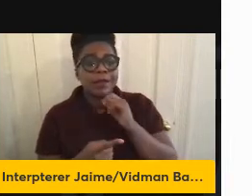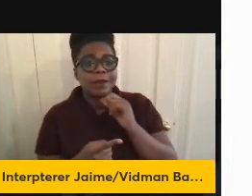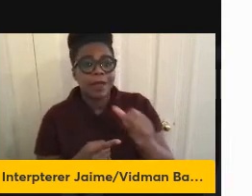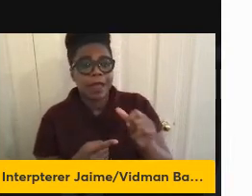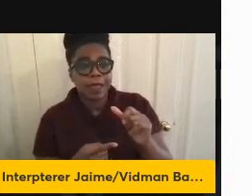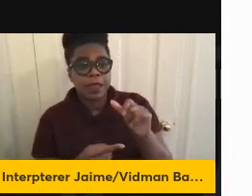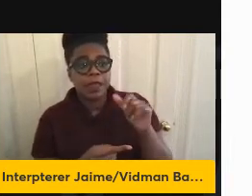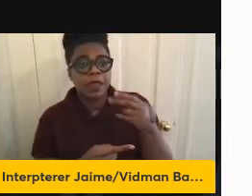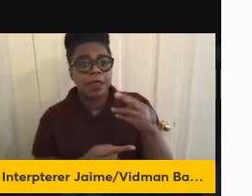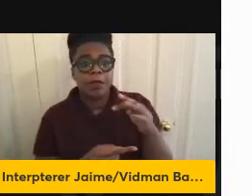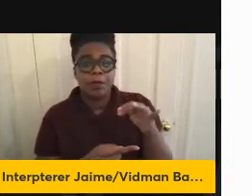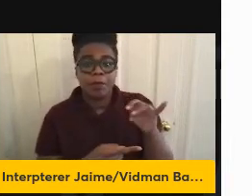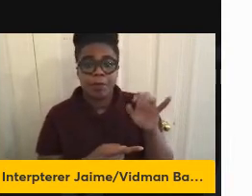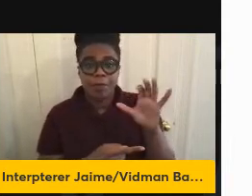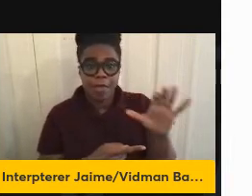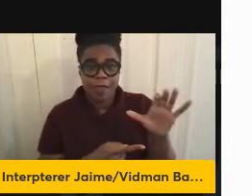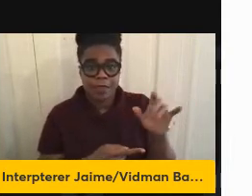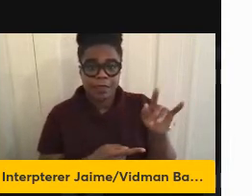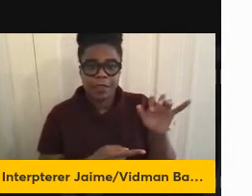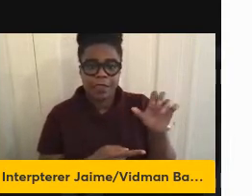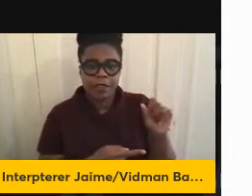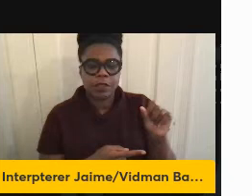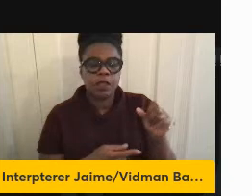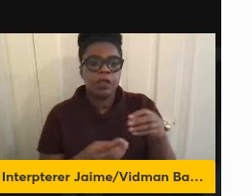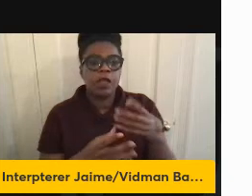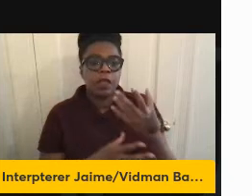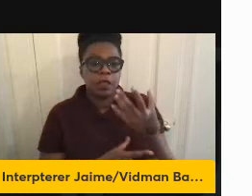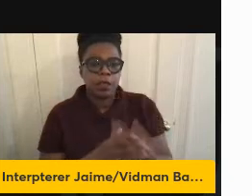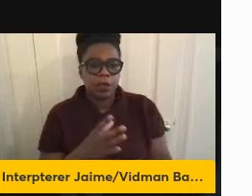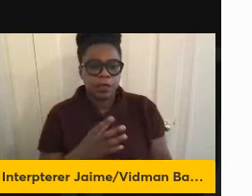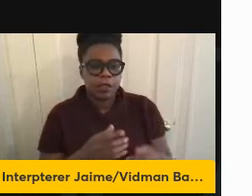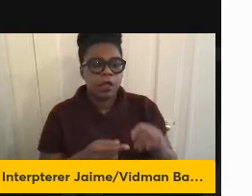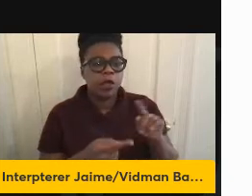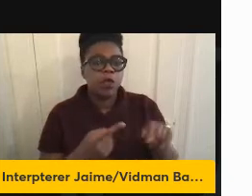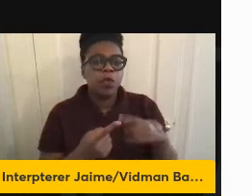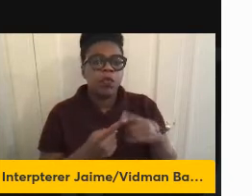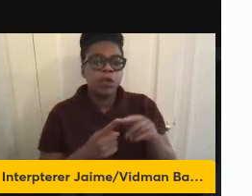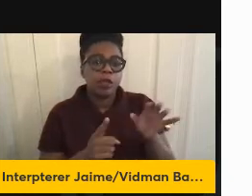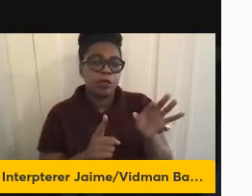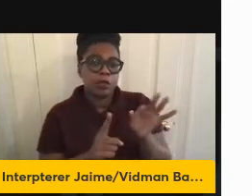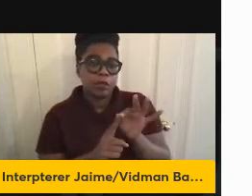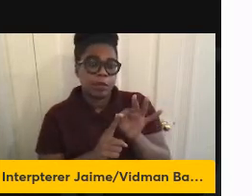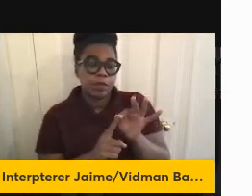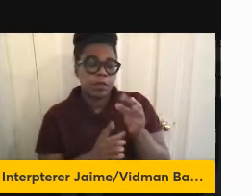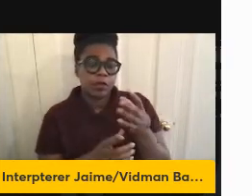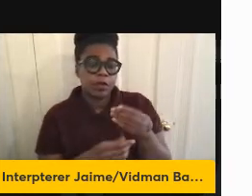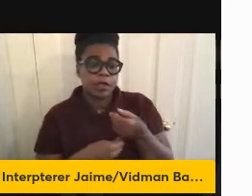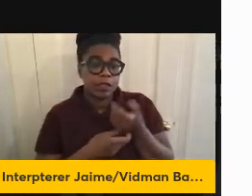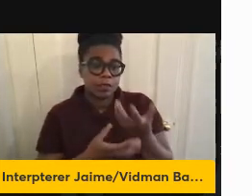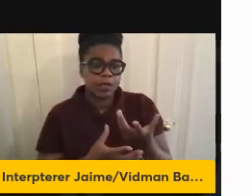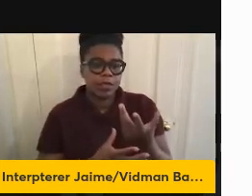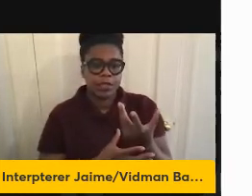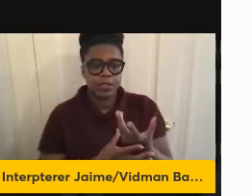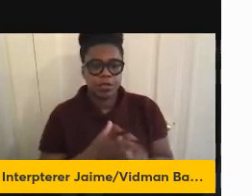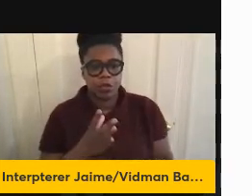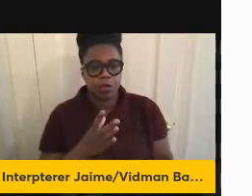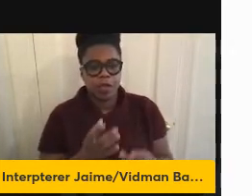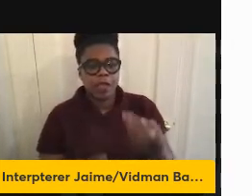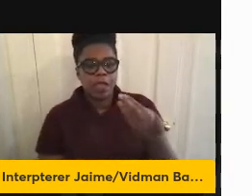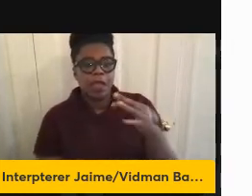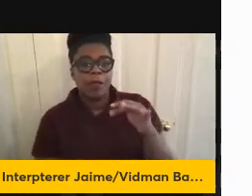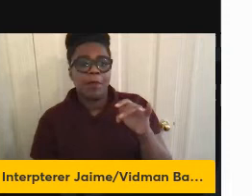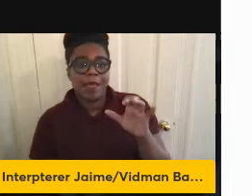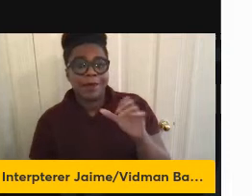express TNF-alpha receptor, and lose that effect when receptor expression is absent, leading us to conclude that non-hematopoietic cells